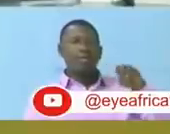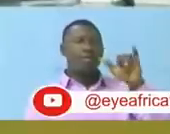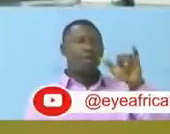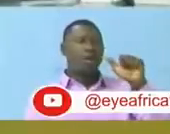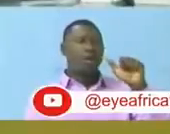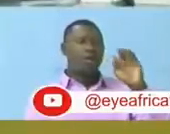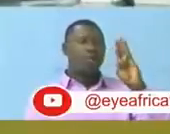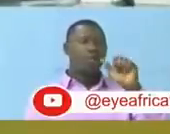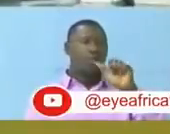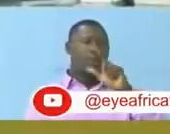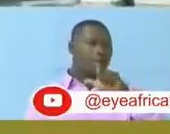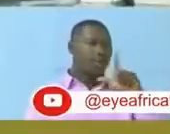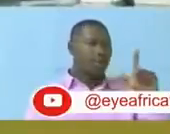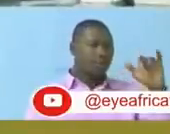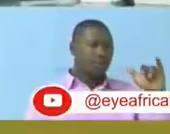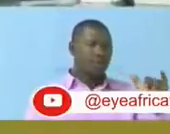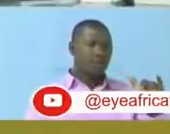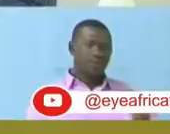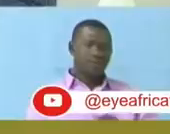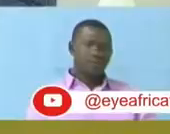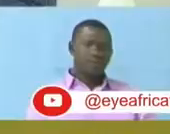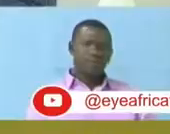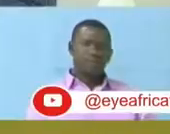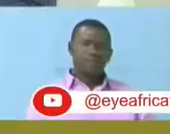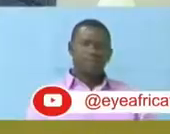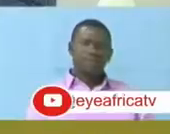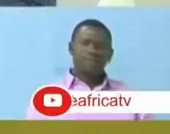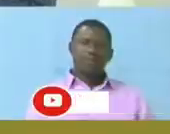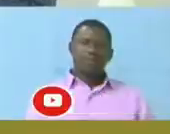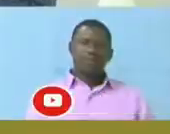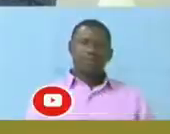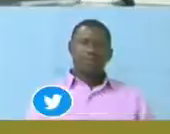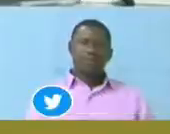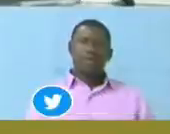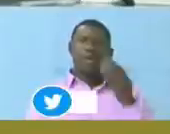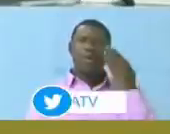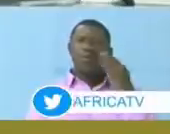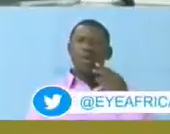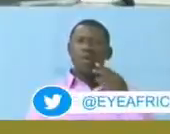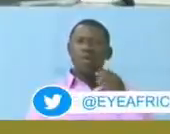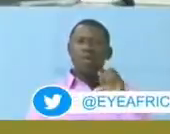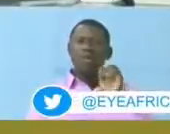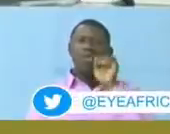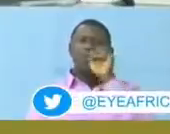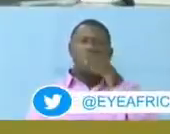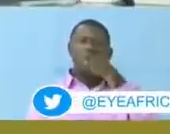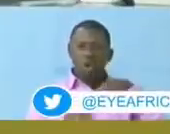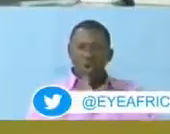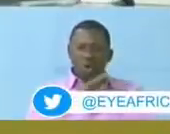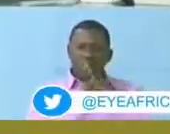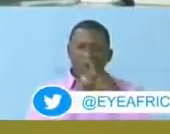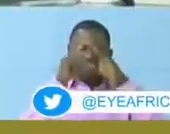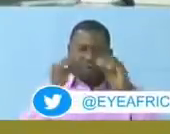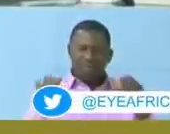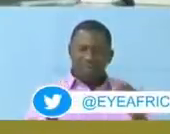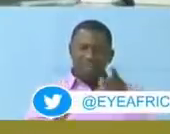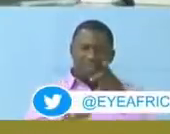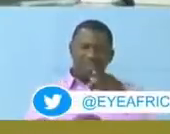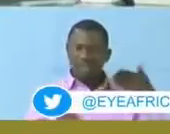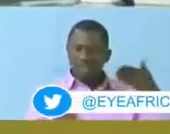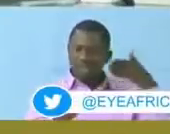When did he come to your office? What did you mean? I don't remember vividly, but that was my first contact with the a jungler.